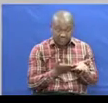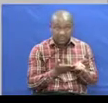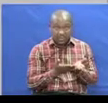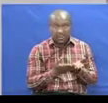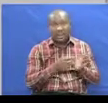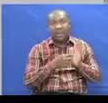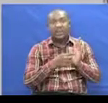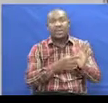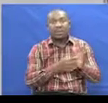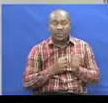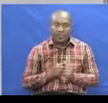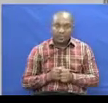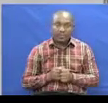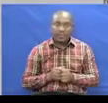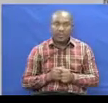Solve